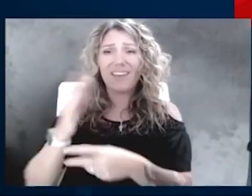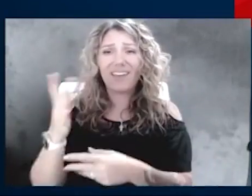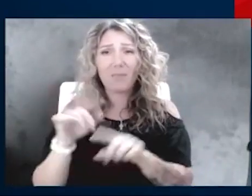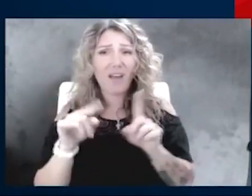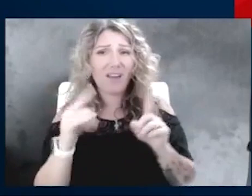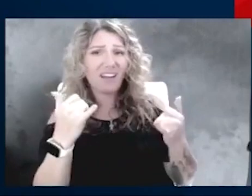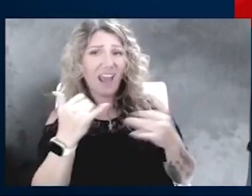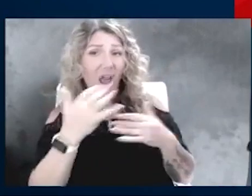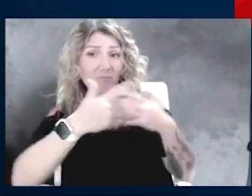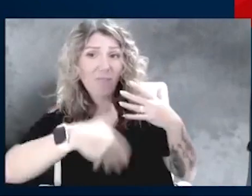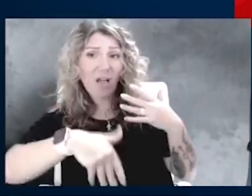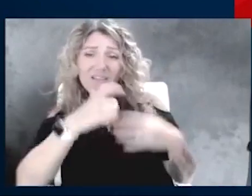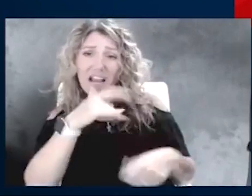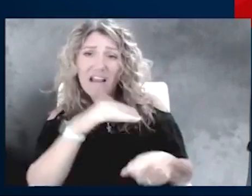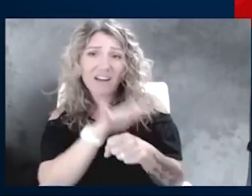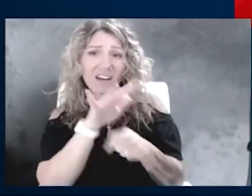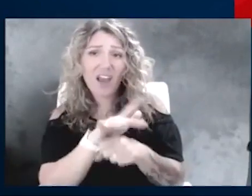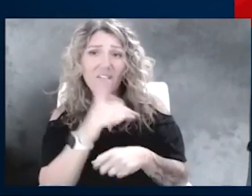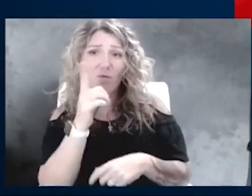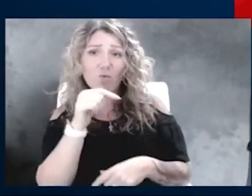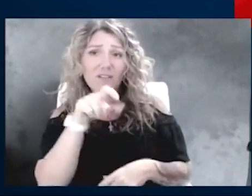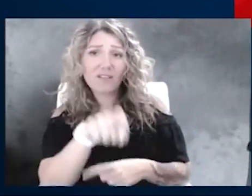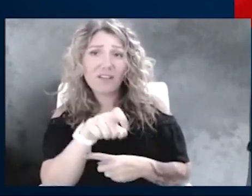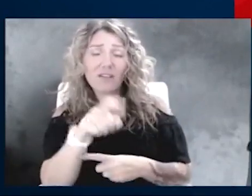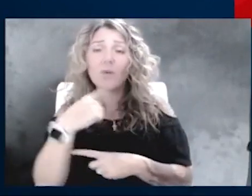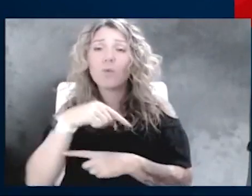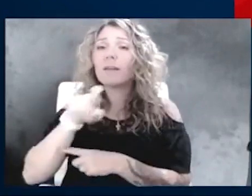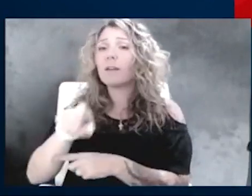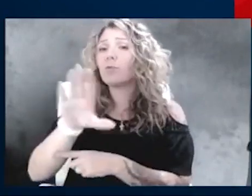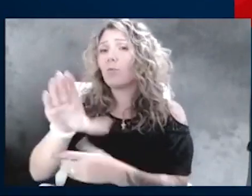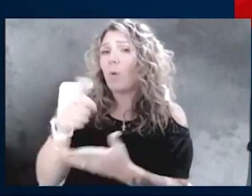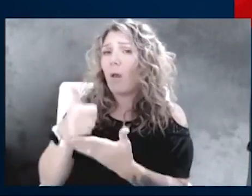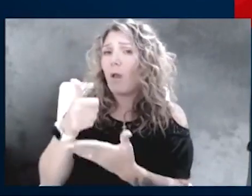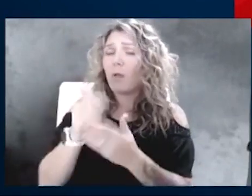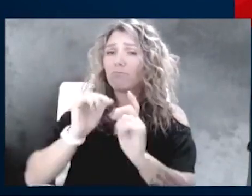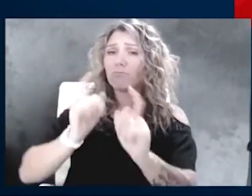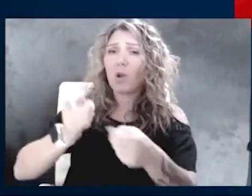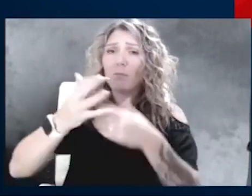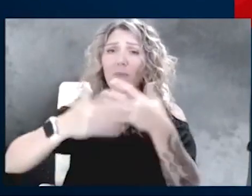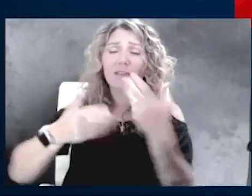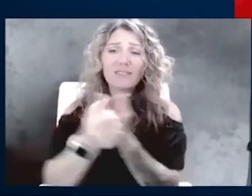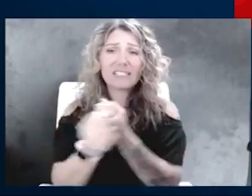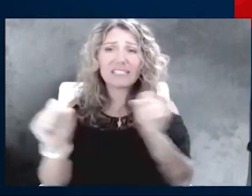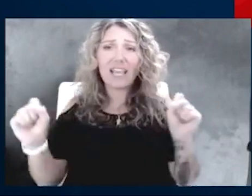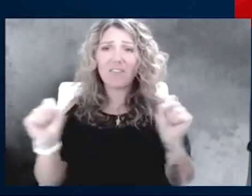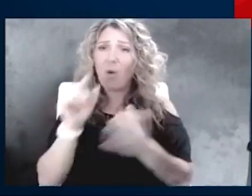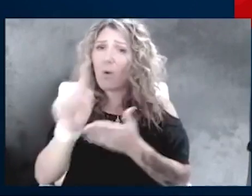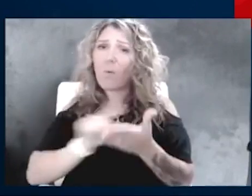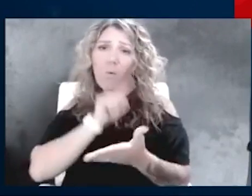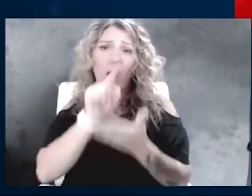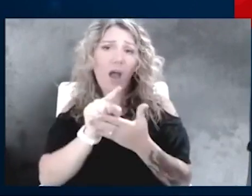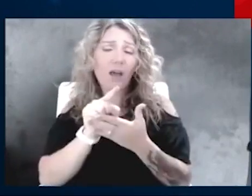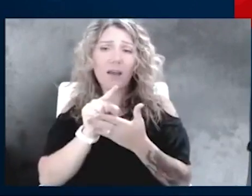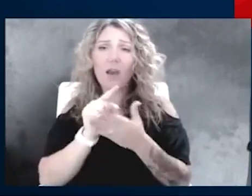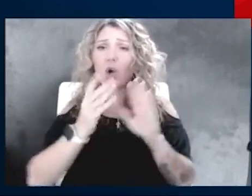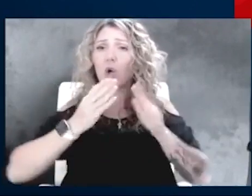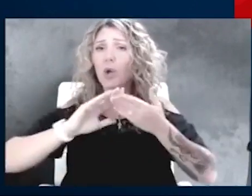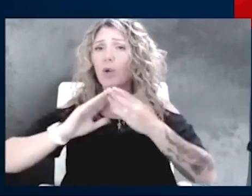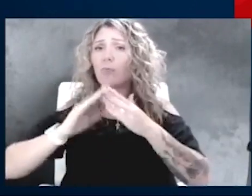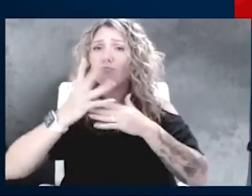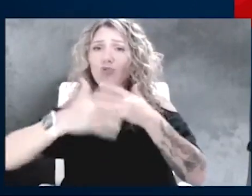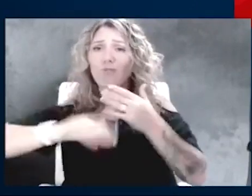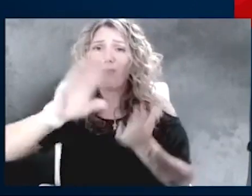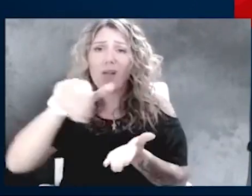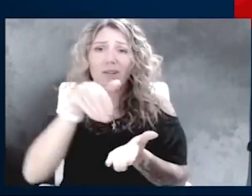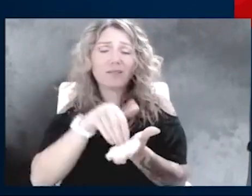that. This is where we need you to step in. Donating blood is safe. It takes 1 hour. The Community Blood Center is taking extra precautions to prevent the